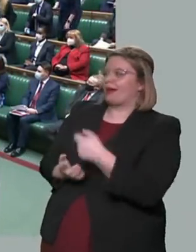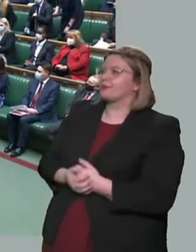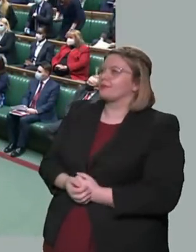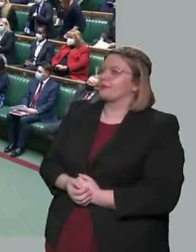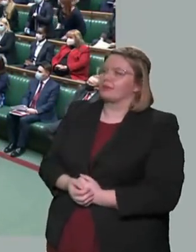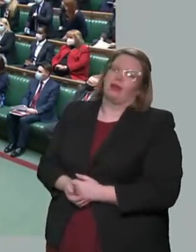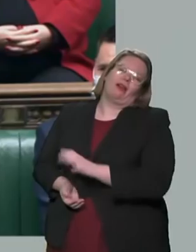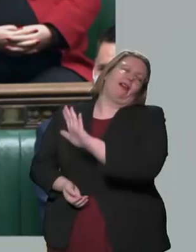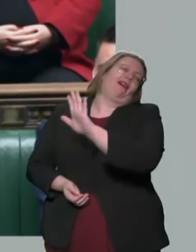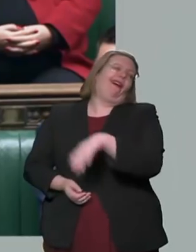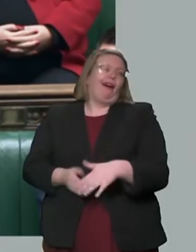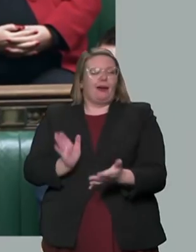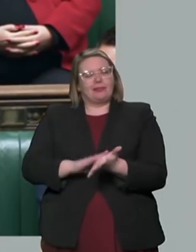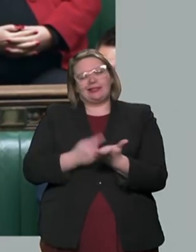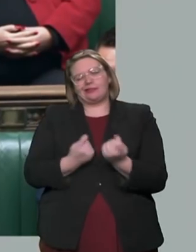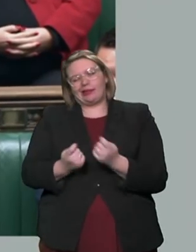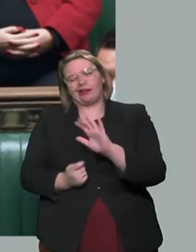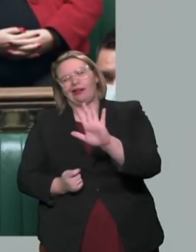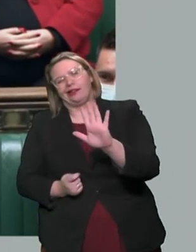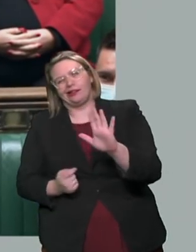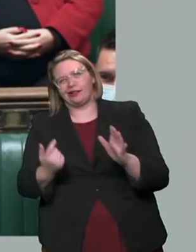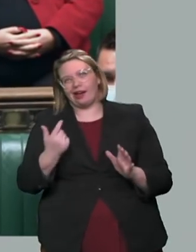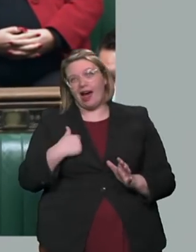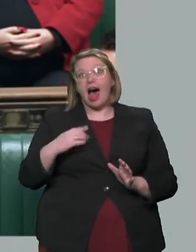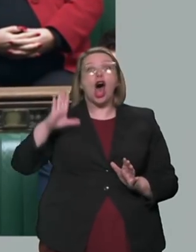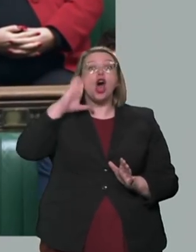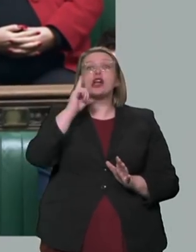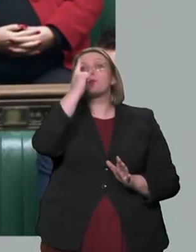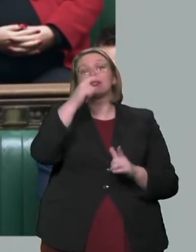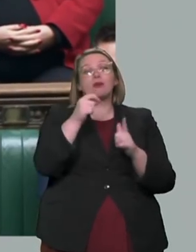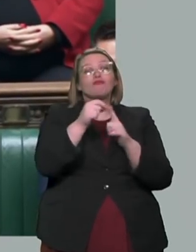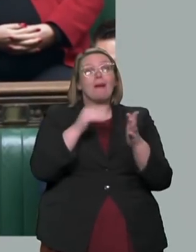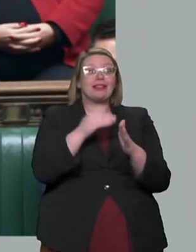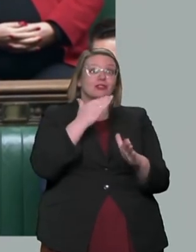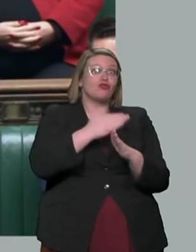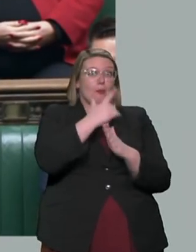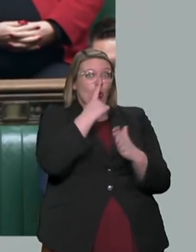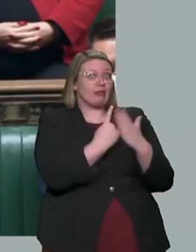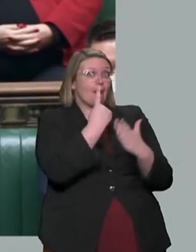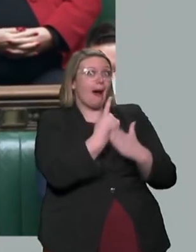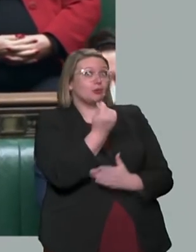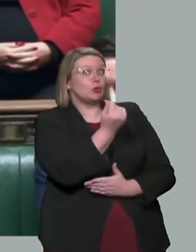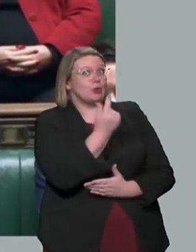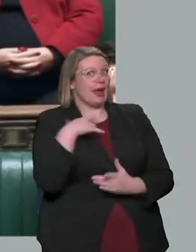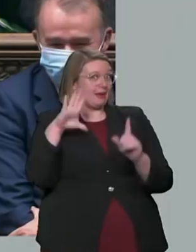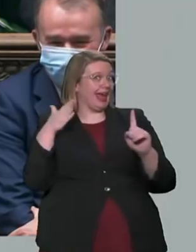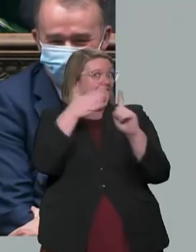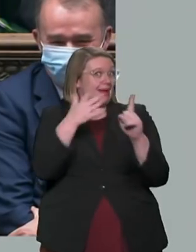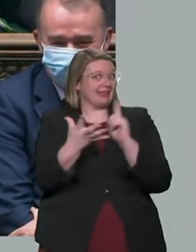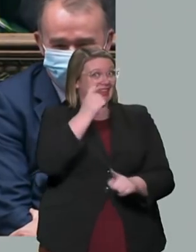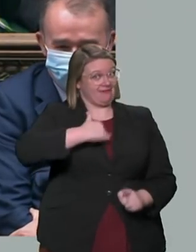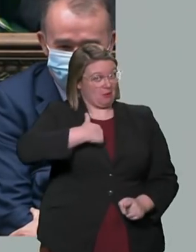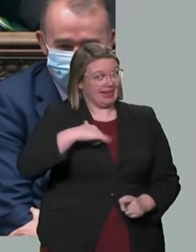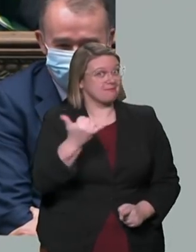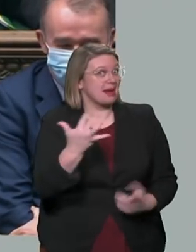Mr. Speaker, I've heard on the grapevine there might be a vacancy for Prime Minister soon, so maybe I should have aspirations.